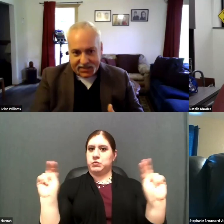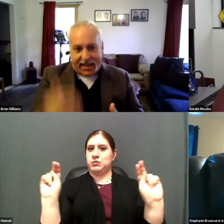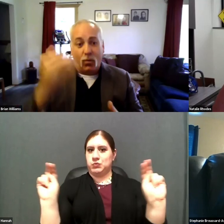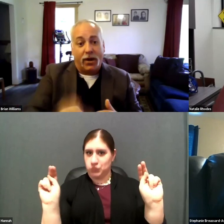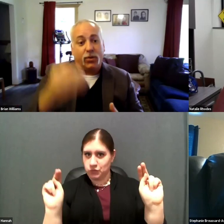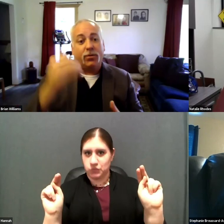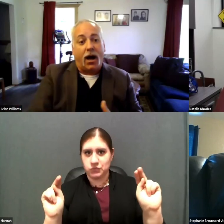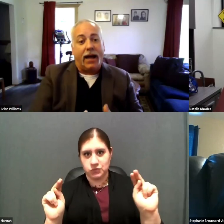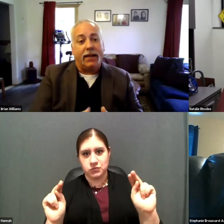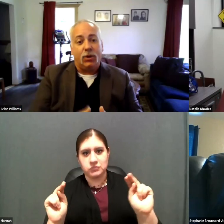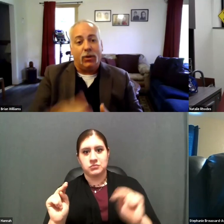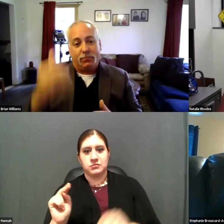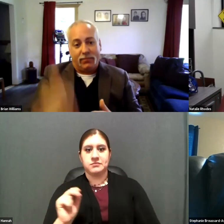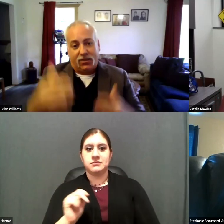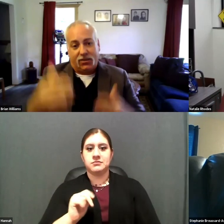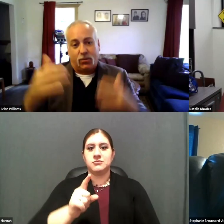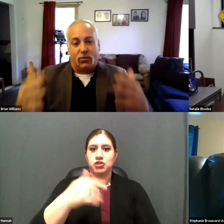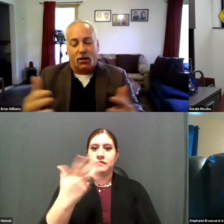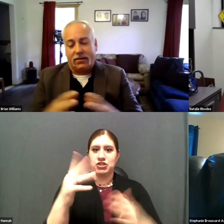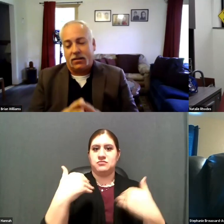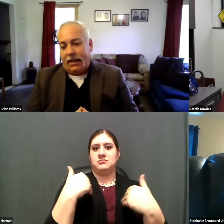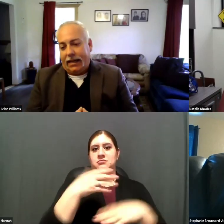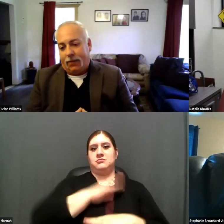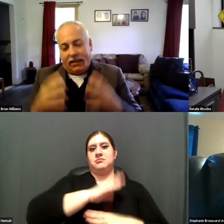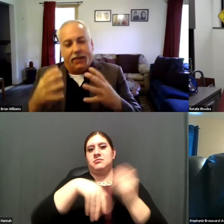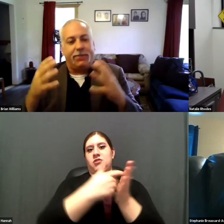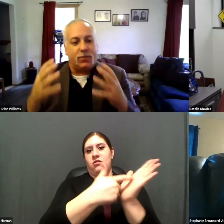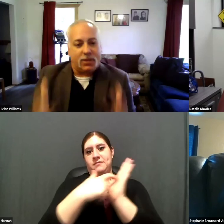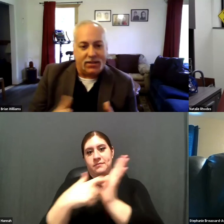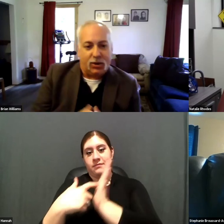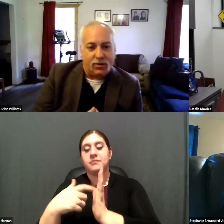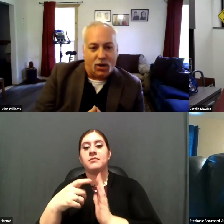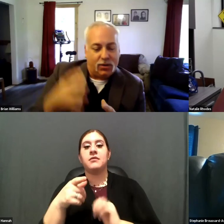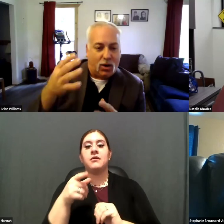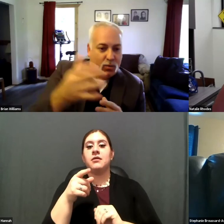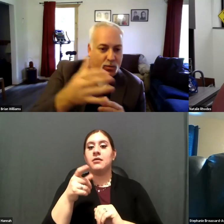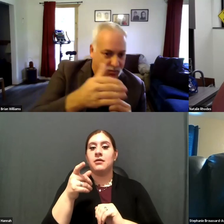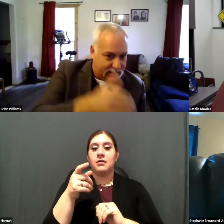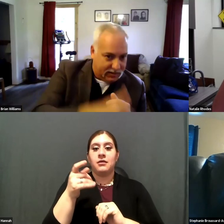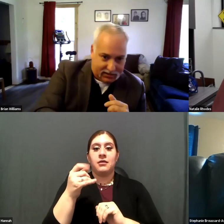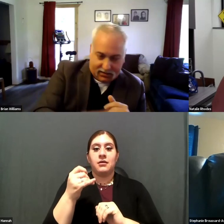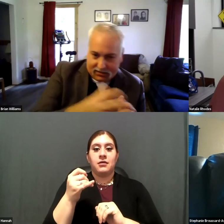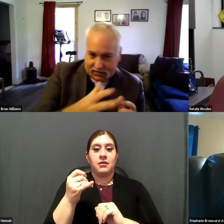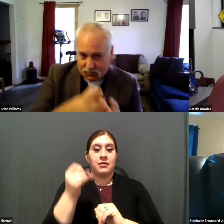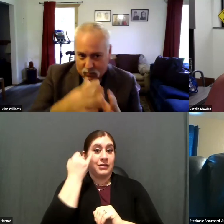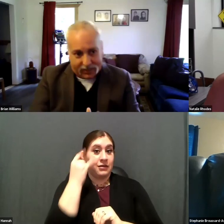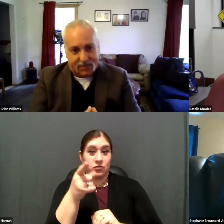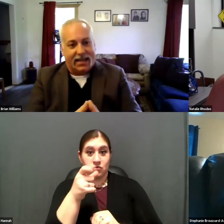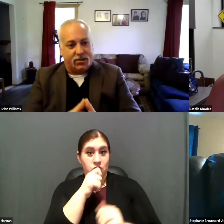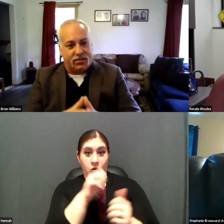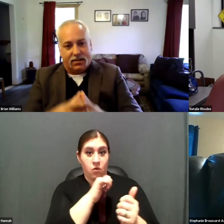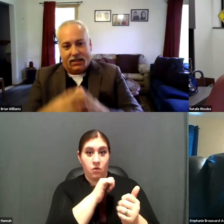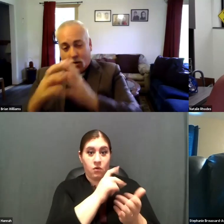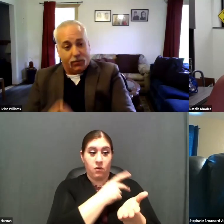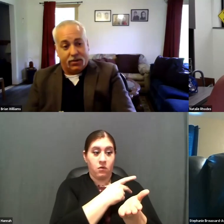And saying whether or not you have met the requirements. If for some reason you don't on one of the